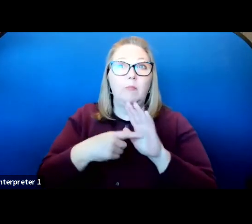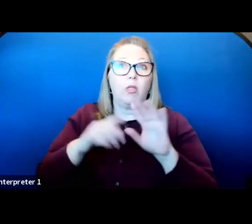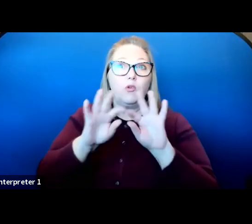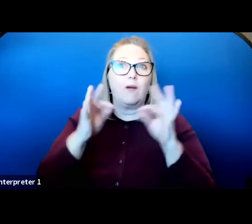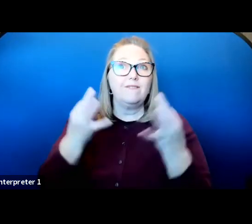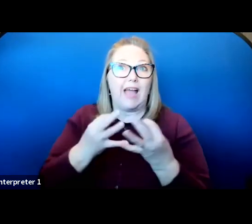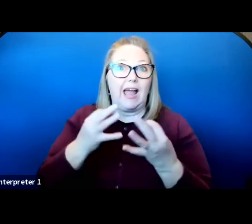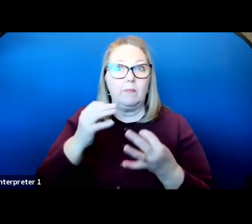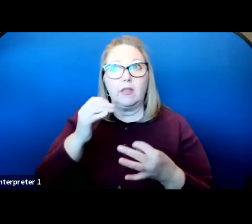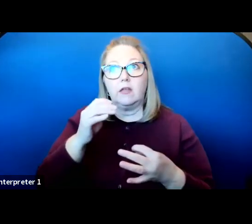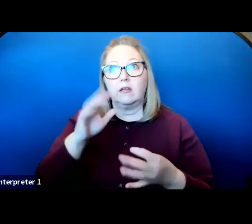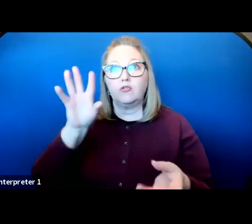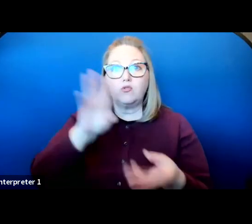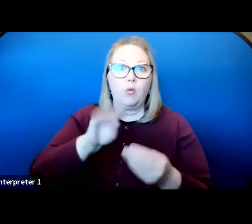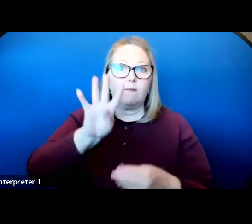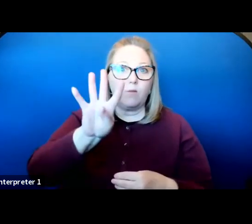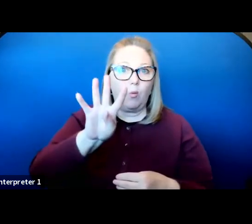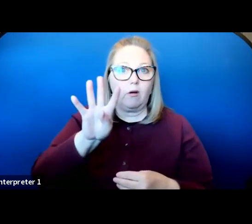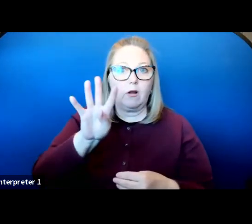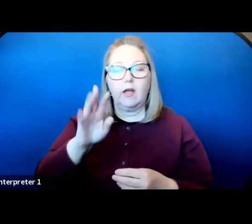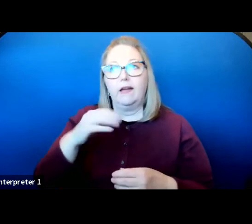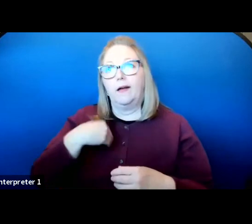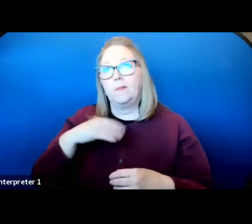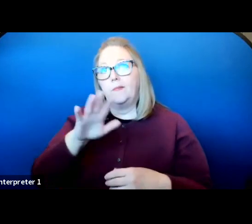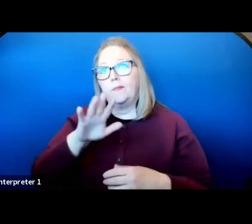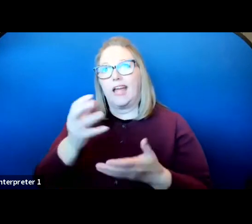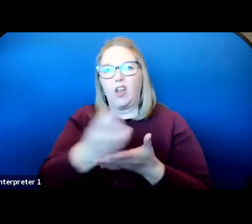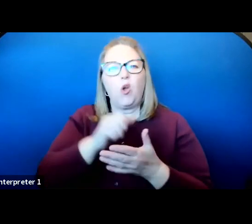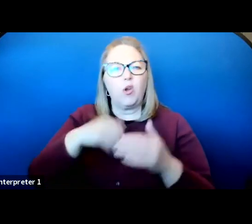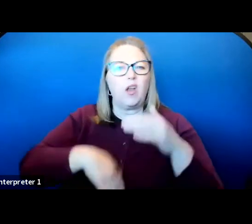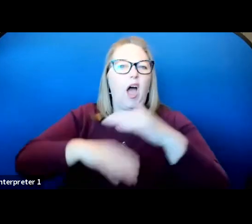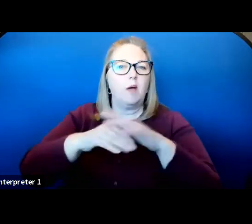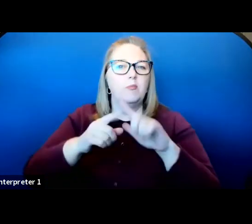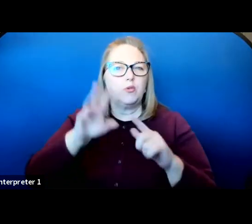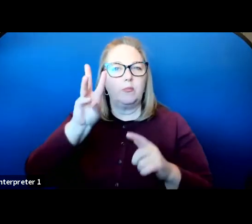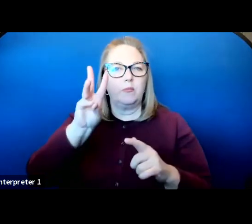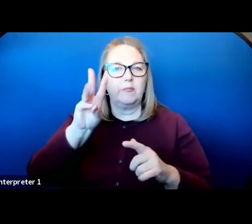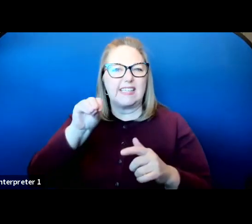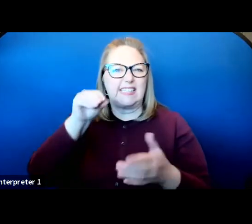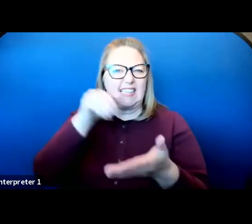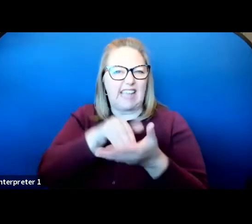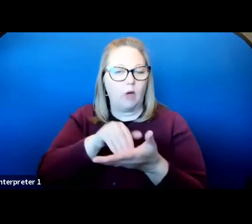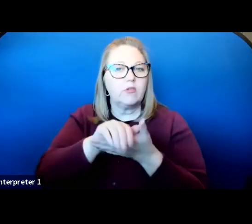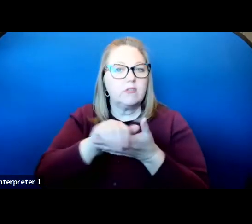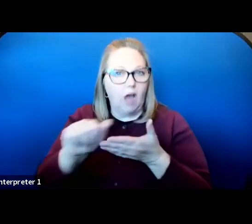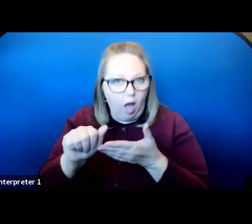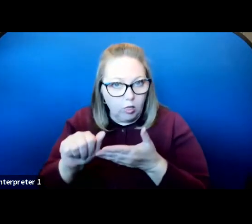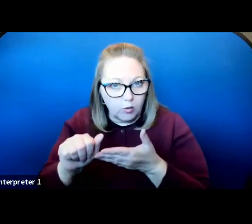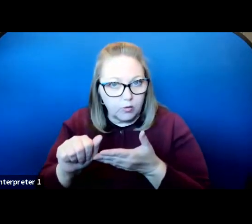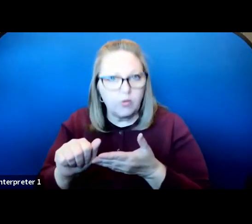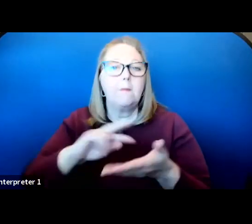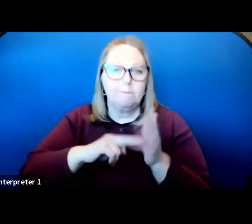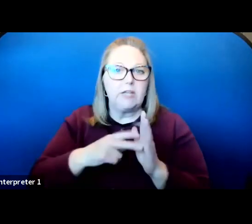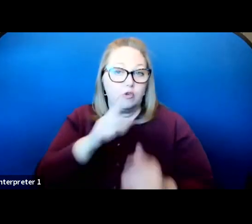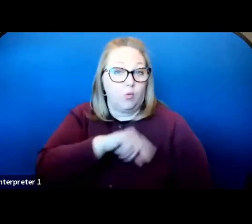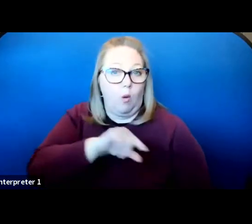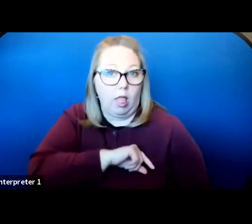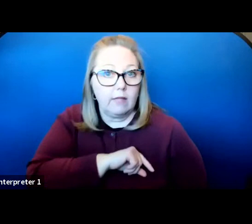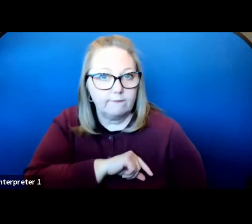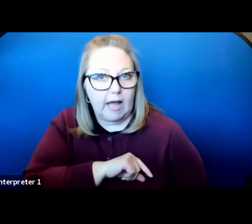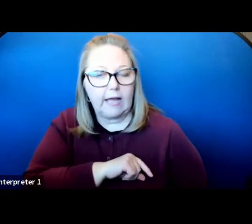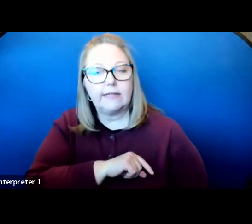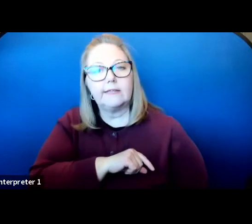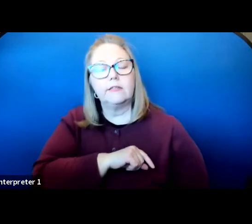up to about $60,000. There's more detail on the website specifically tied to this. And we want to make sure in that documentation that you